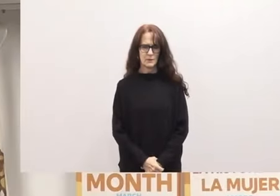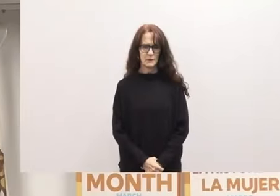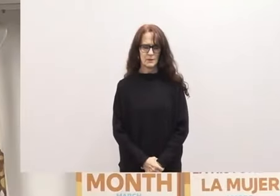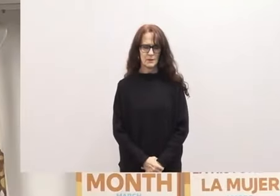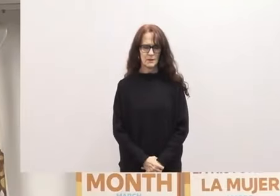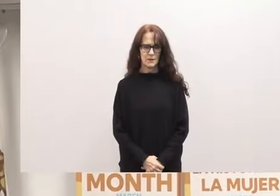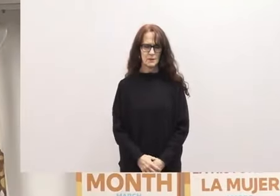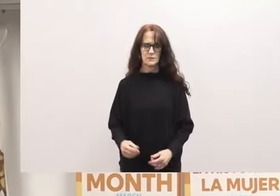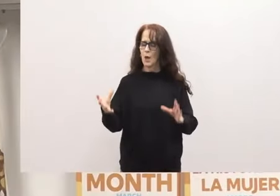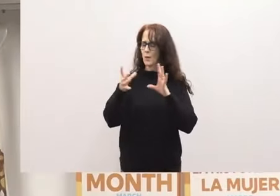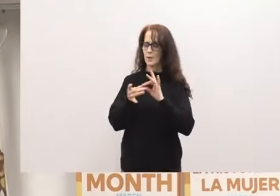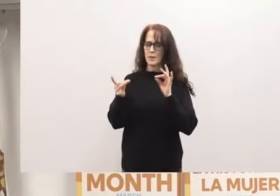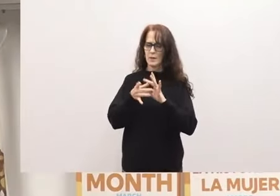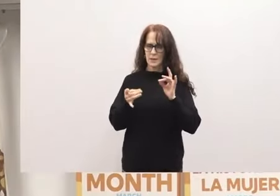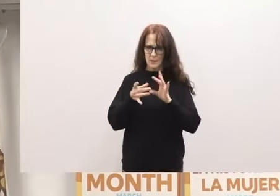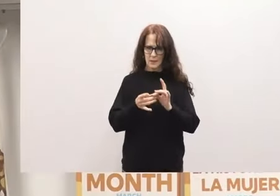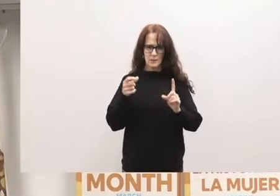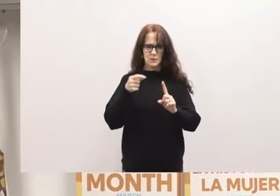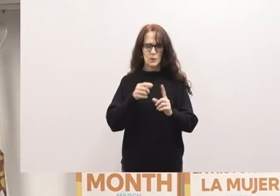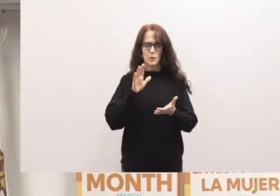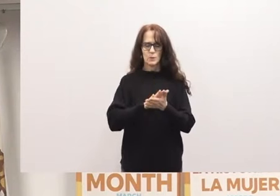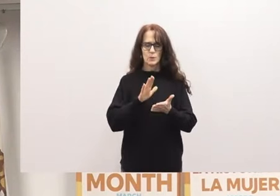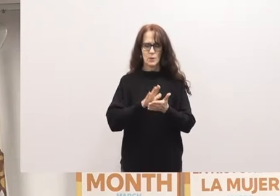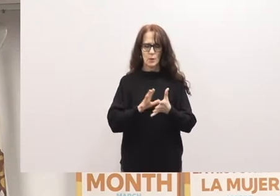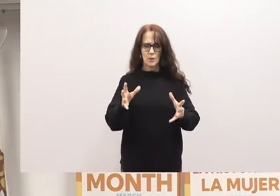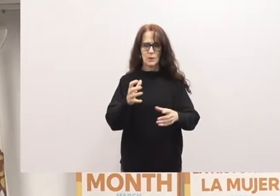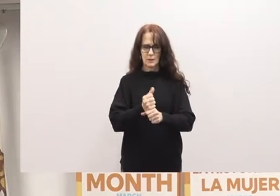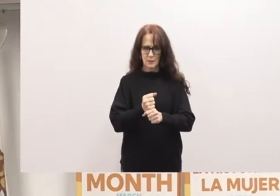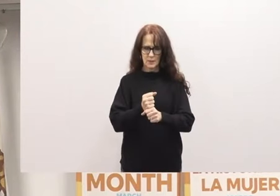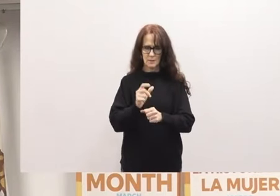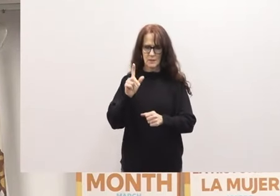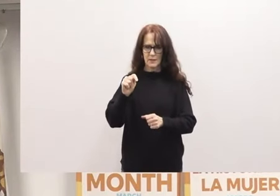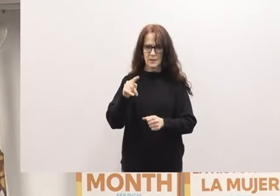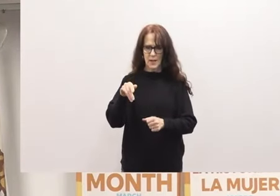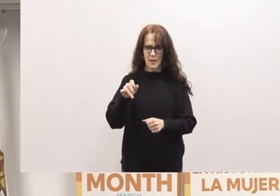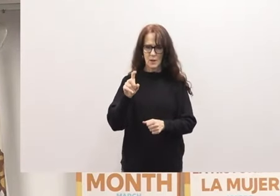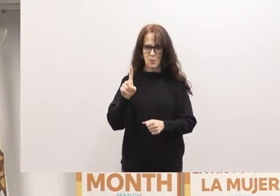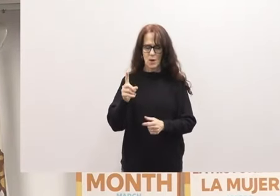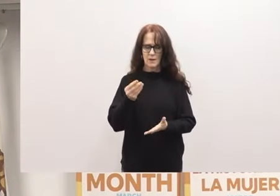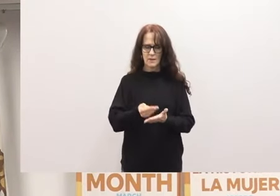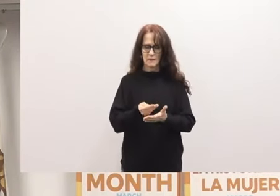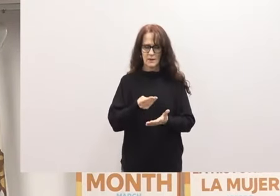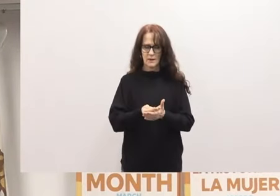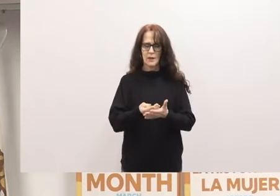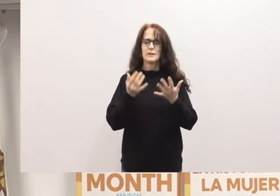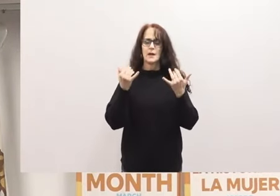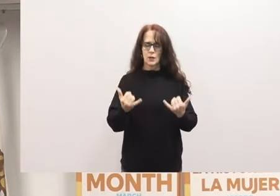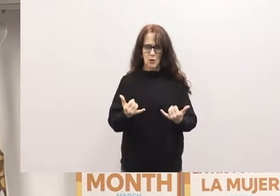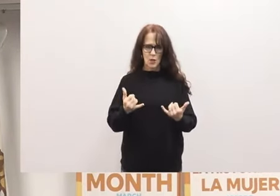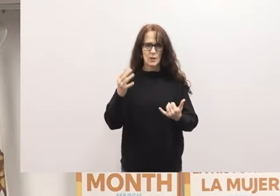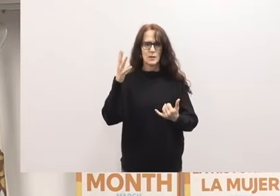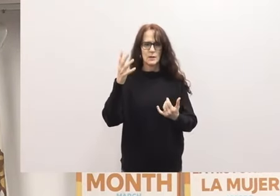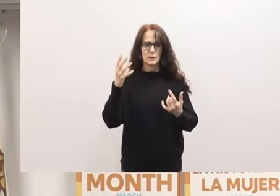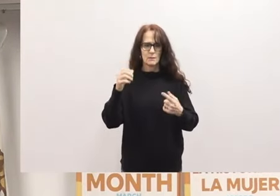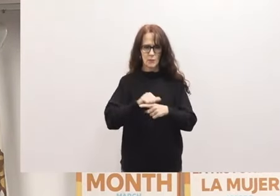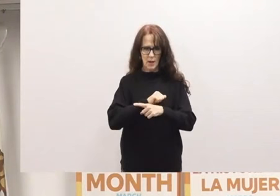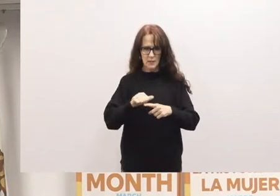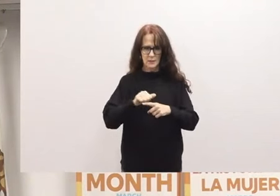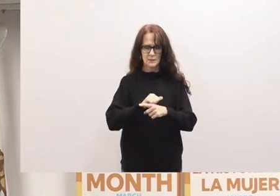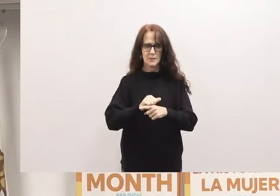This is speaking specifically to schools that do receive Title I funds, and this is a current practice that is now being